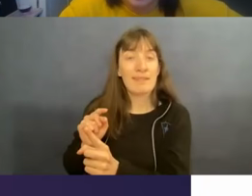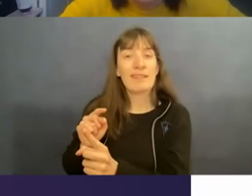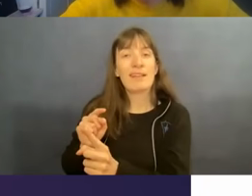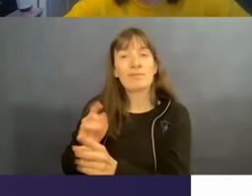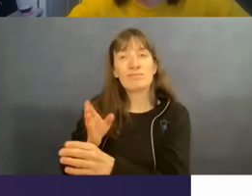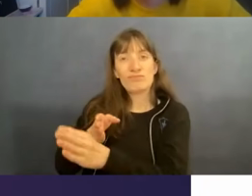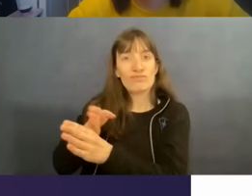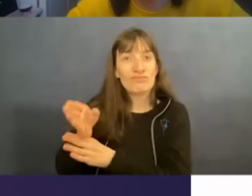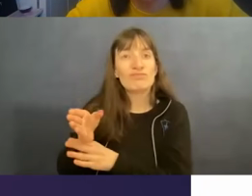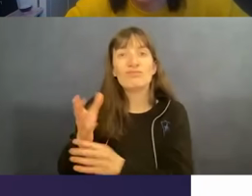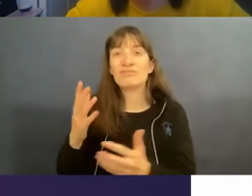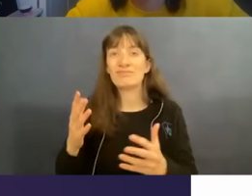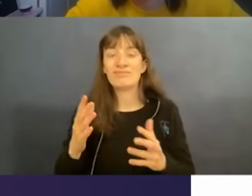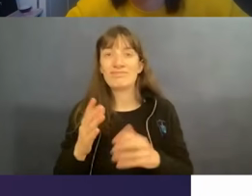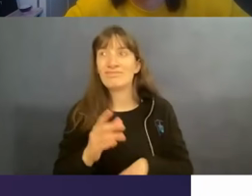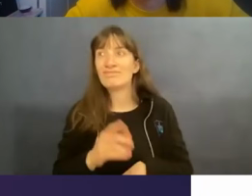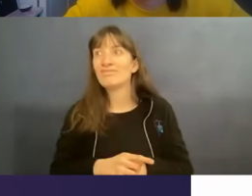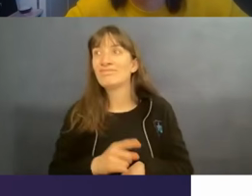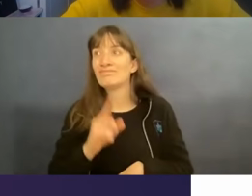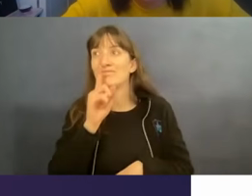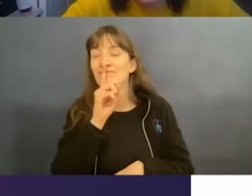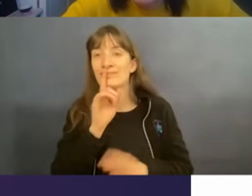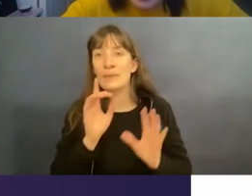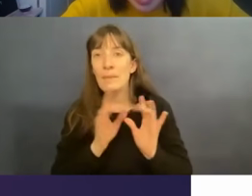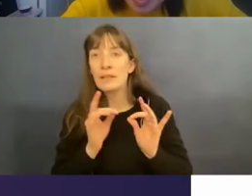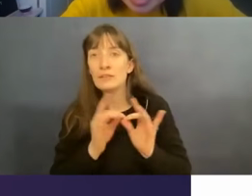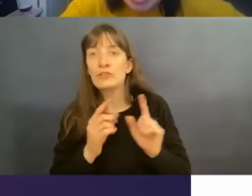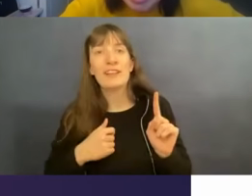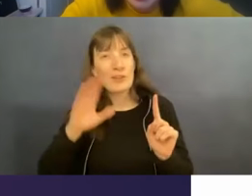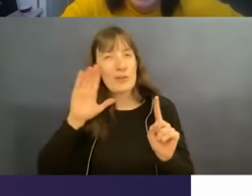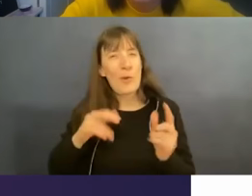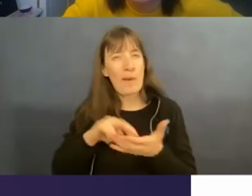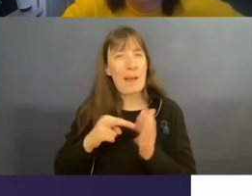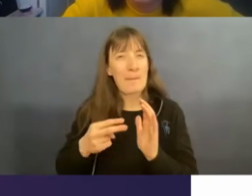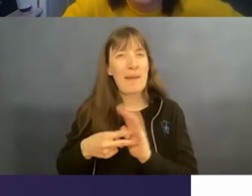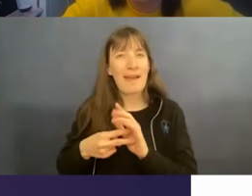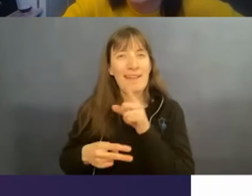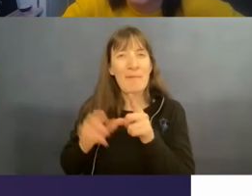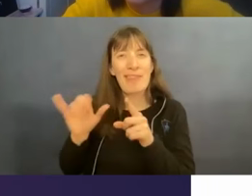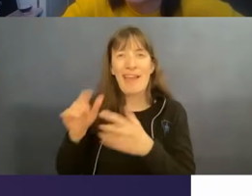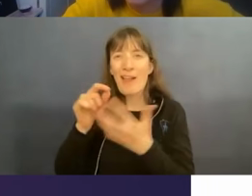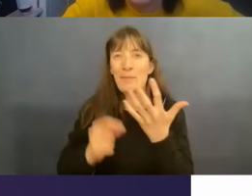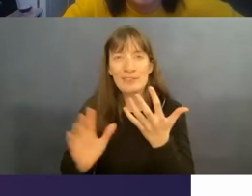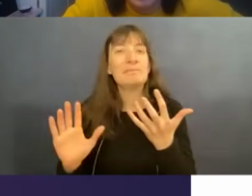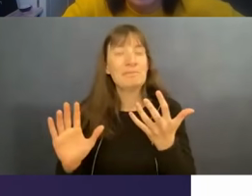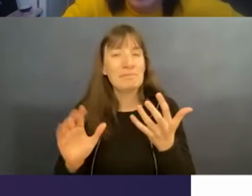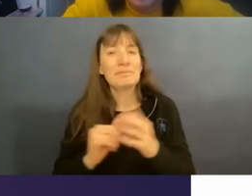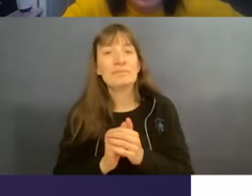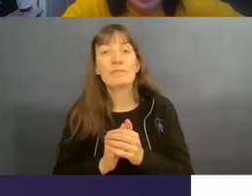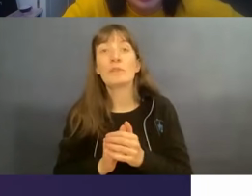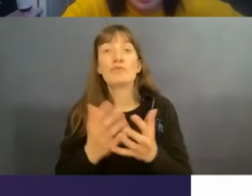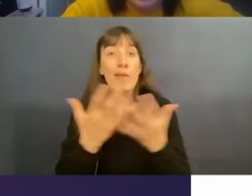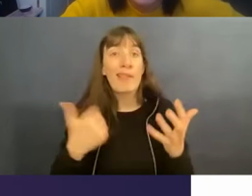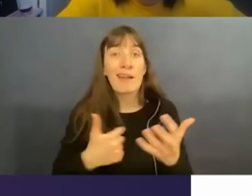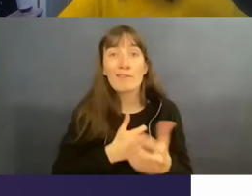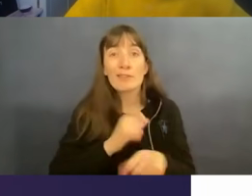been mentioned. So thank you. I'm assuming you knew what I meant when I put that option. So a lot of us do work with children or have our